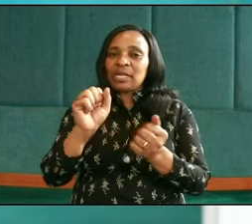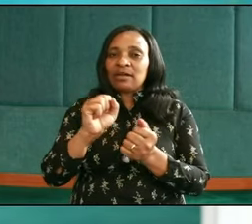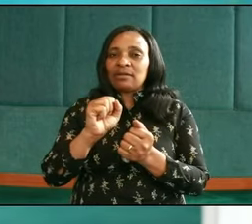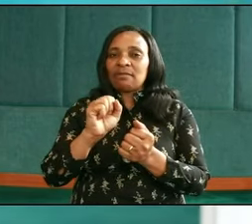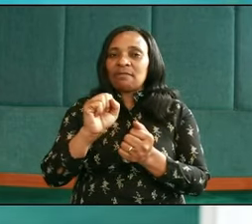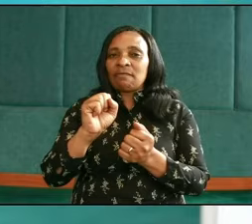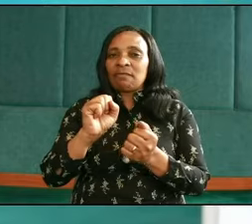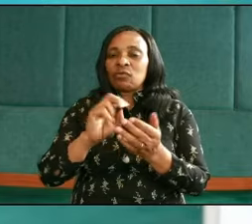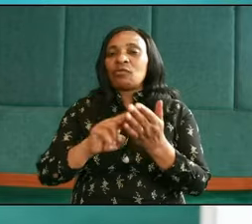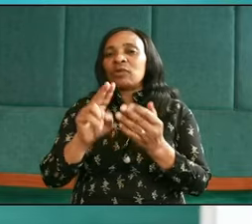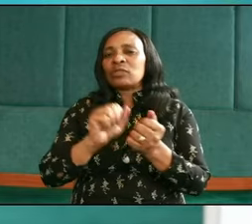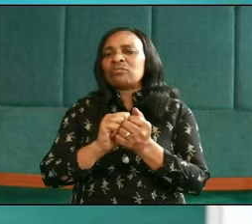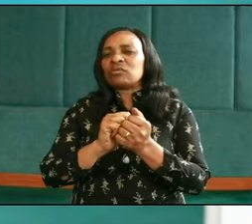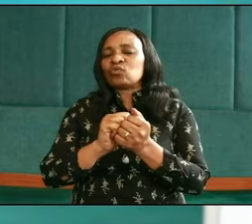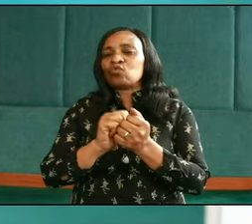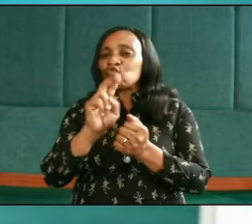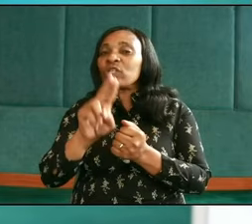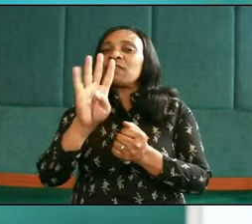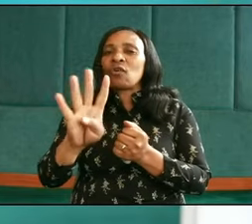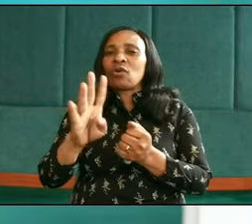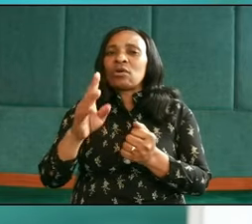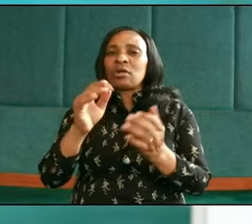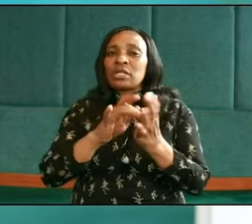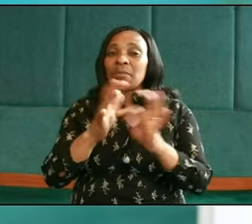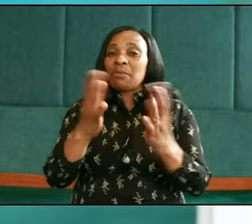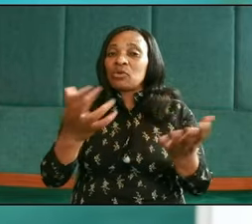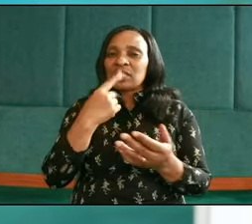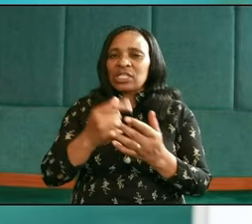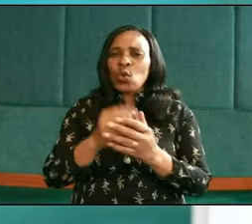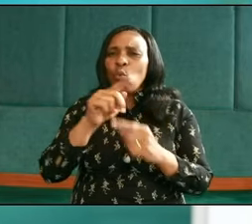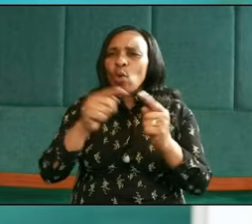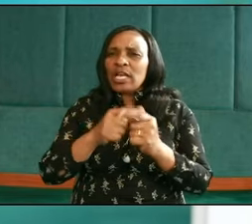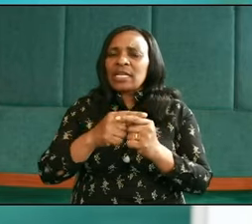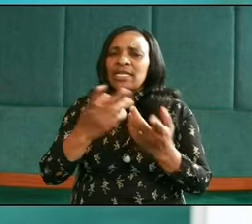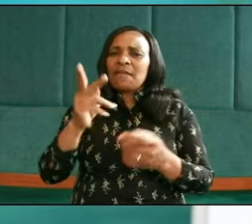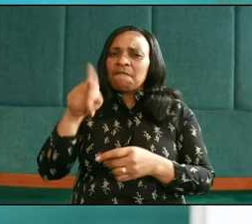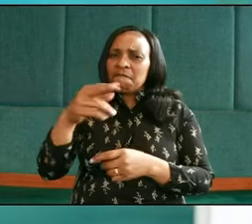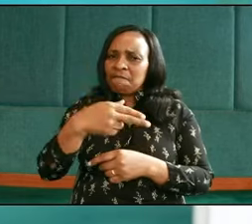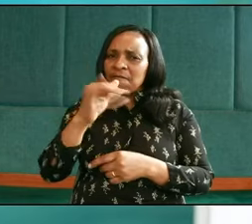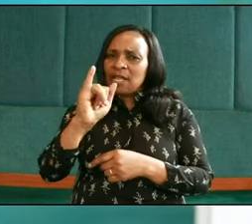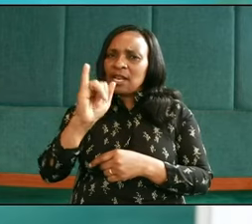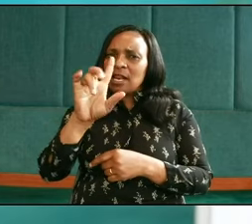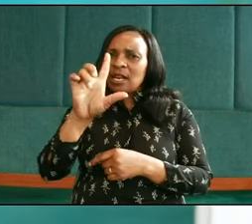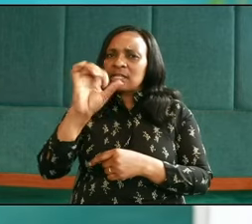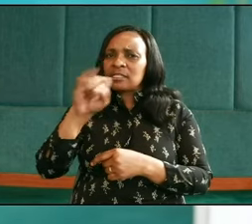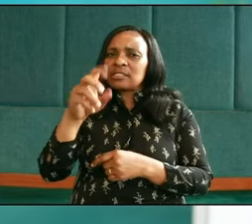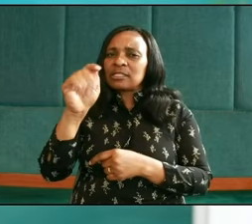Bible is saying, now when the Philistines heard that they had